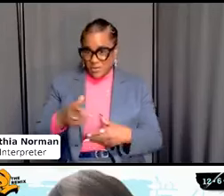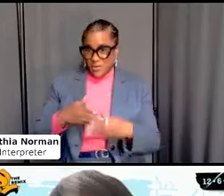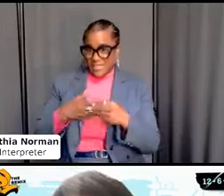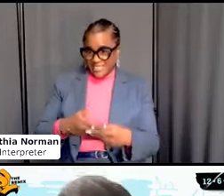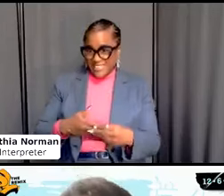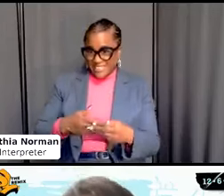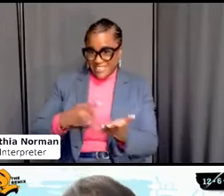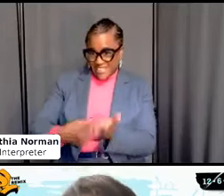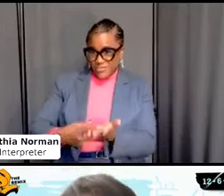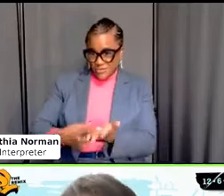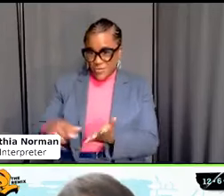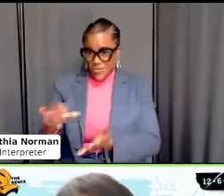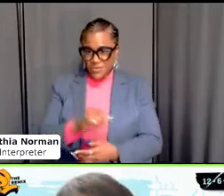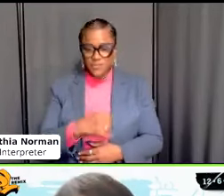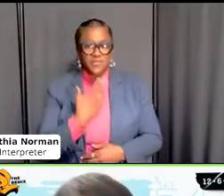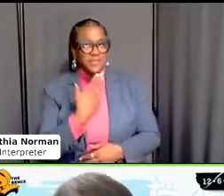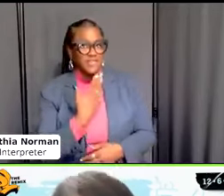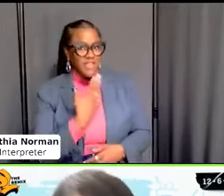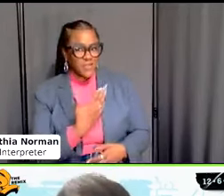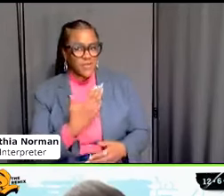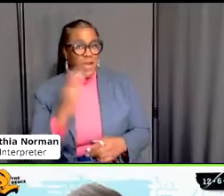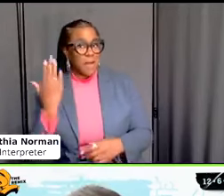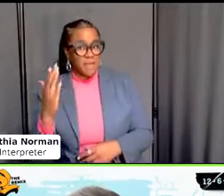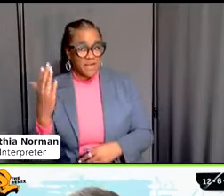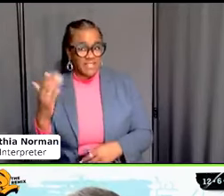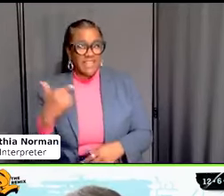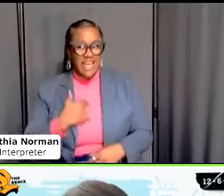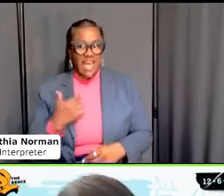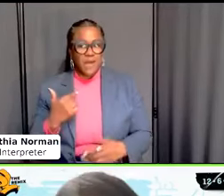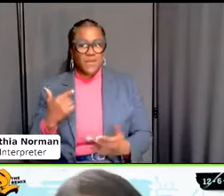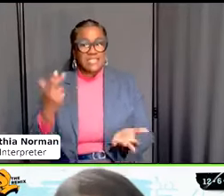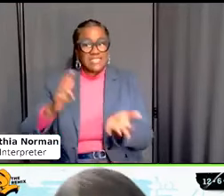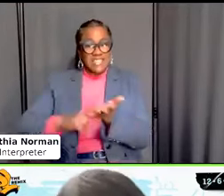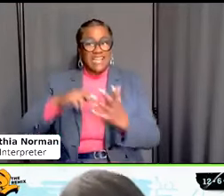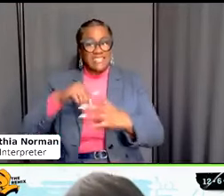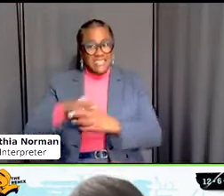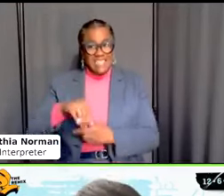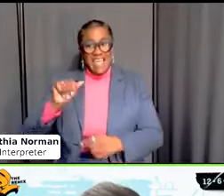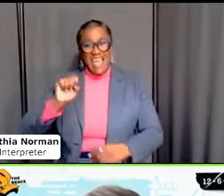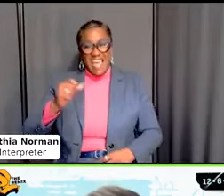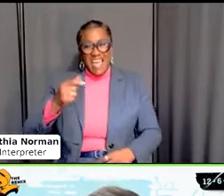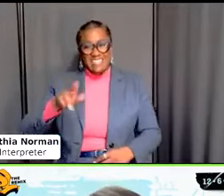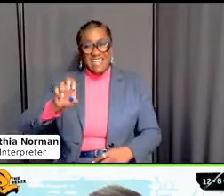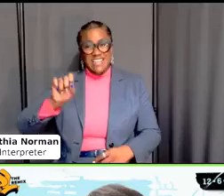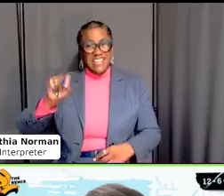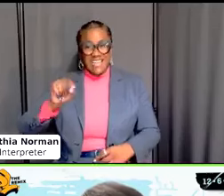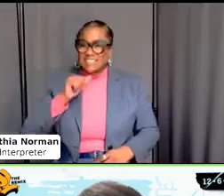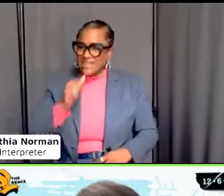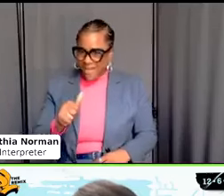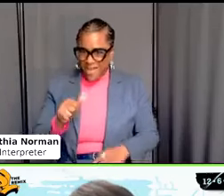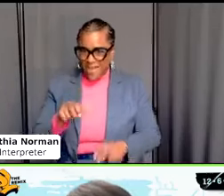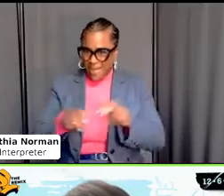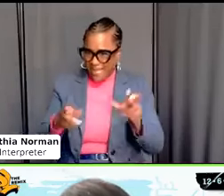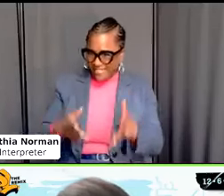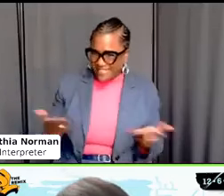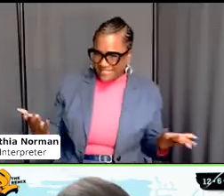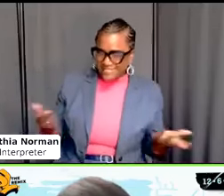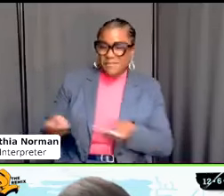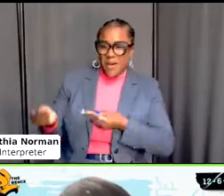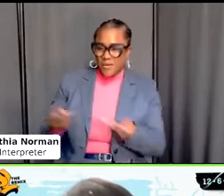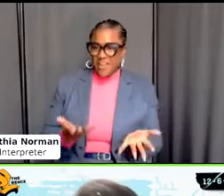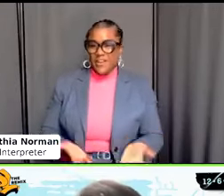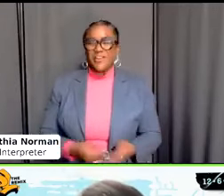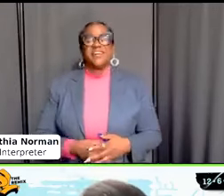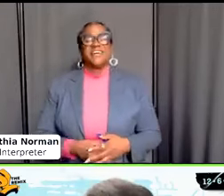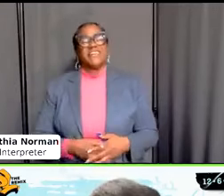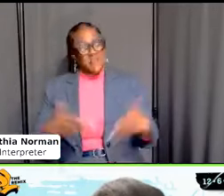discussion. Thank you. Apparently, I was signed in as a guest and not a moderator, but happy to